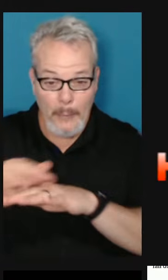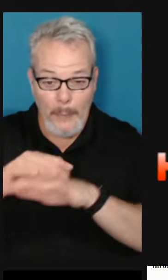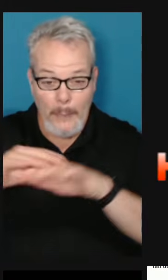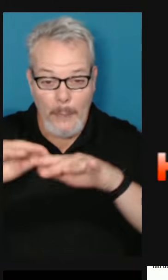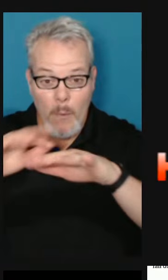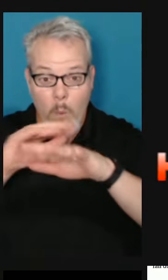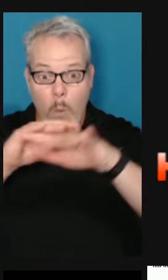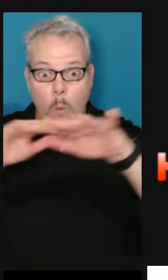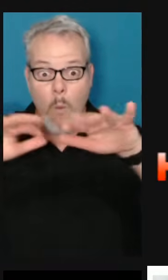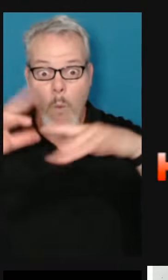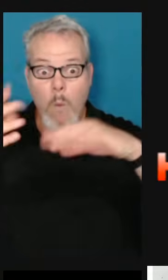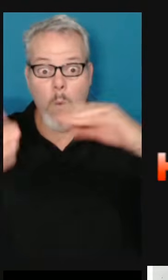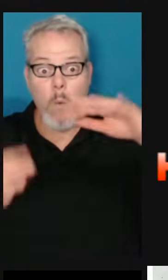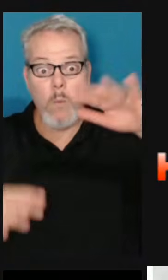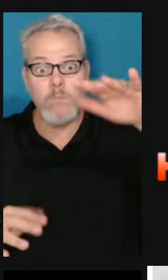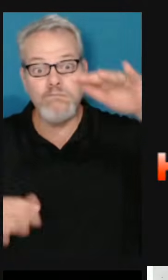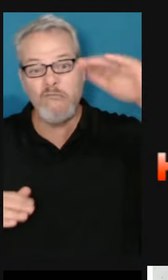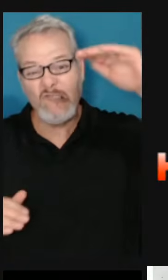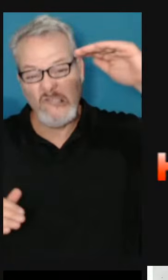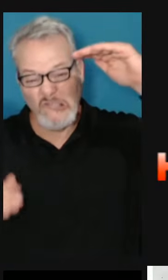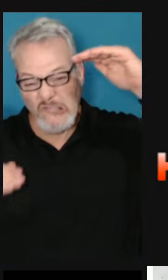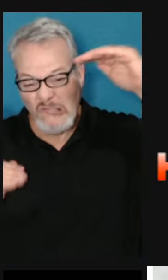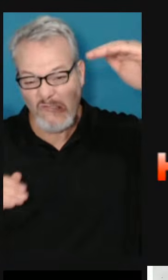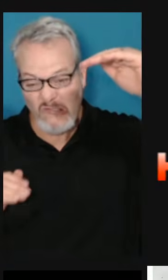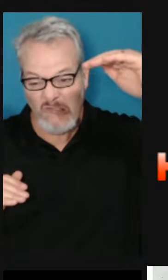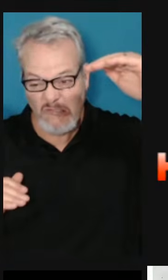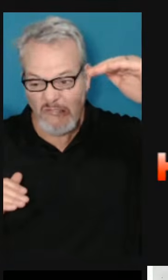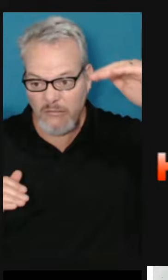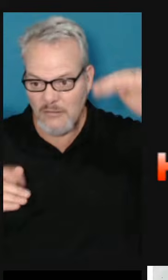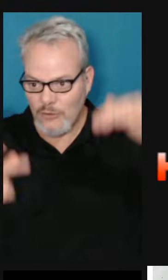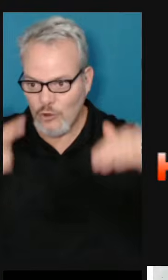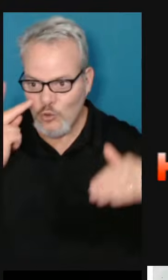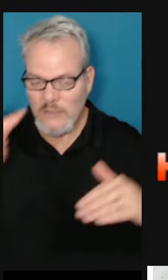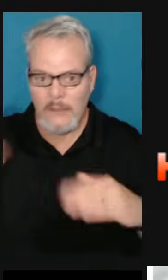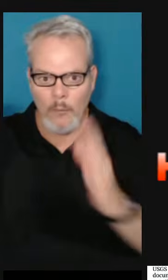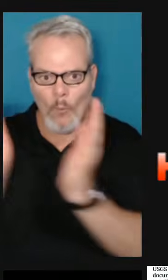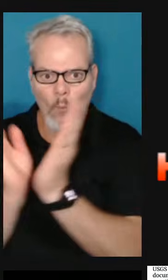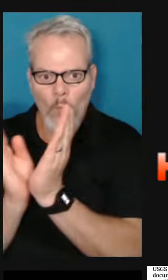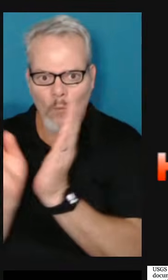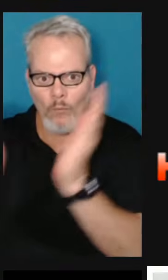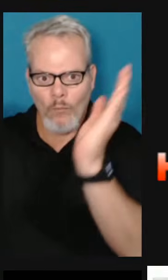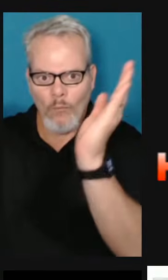and again there. See the north vent with a V-shaped fountain there.